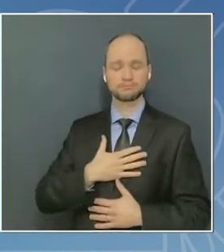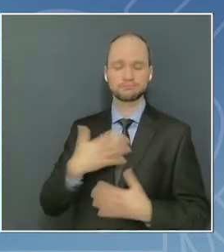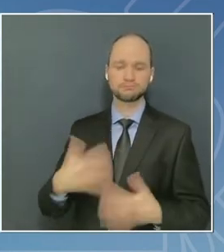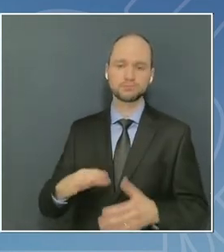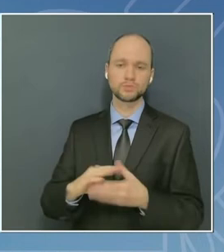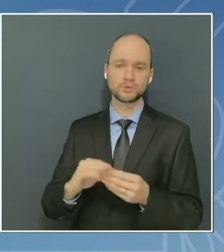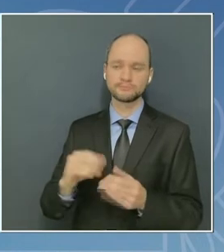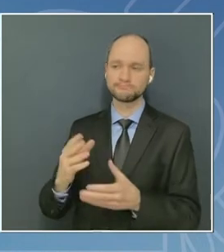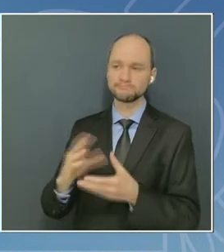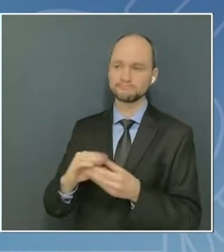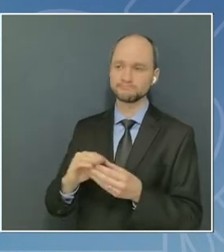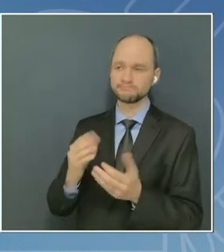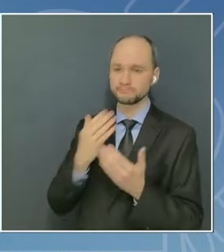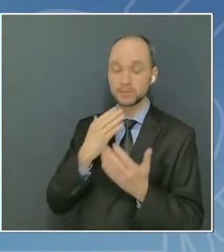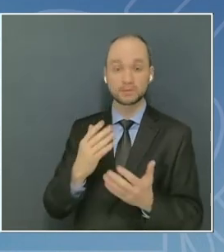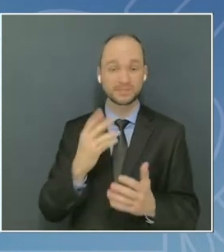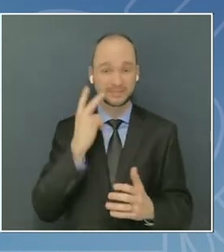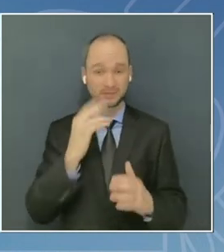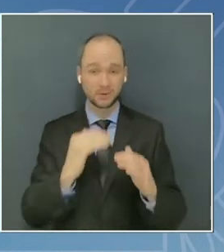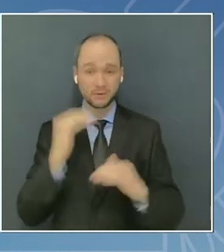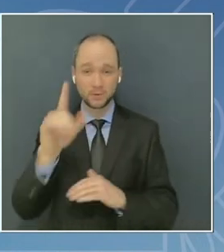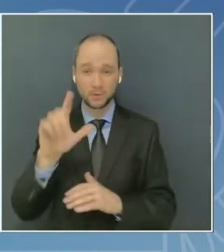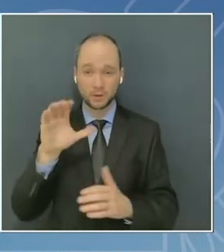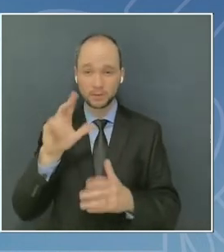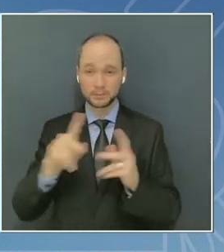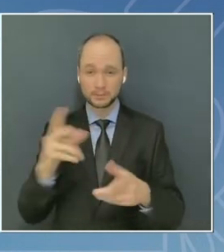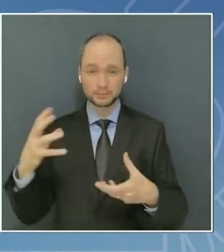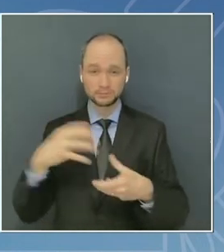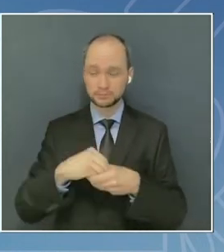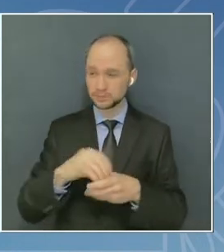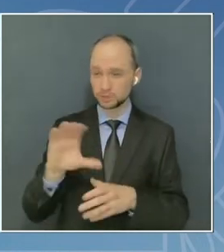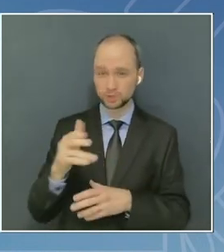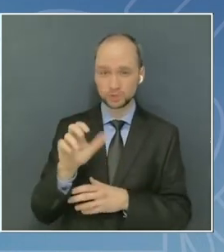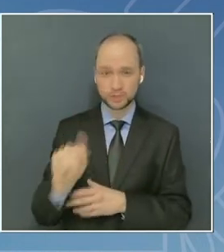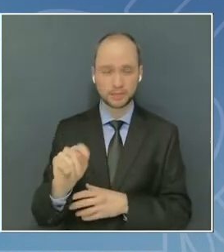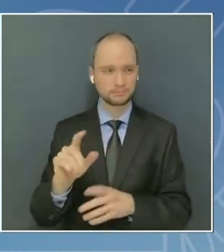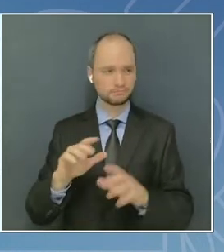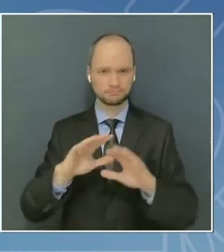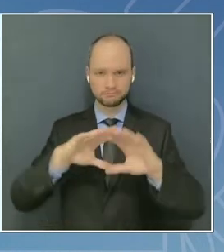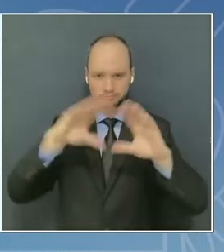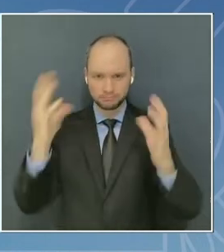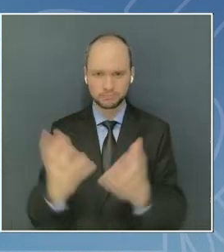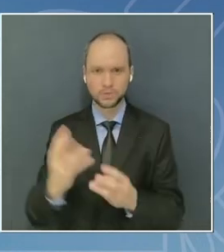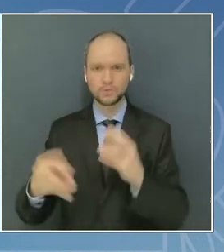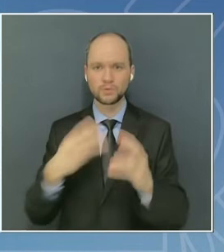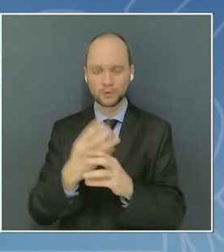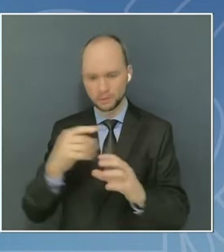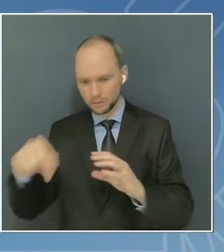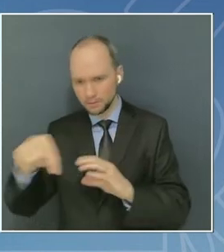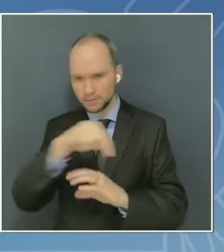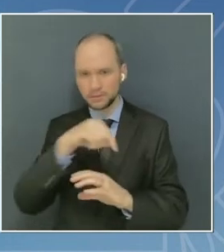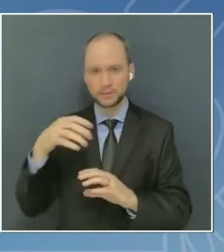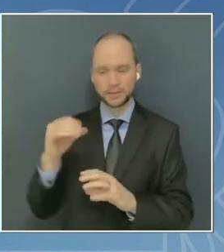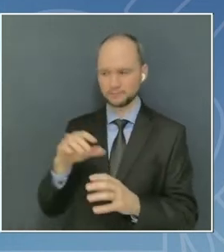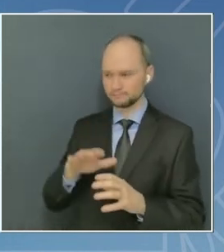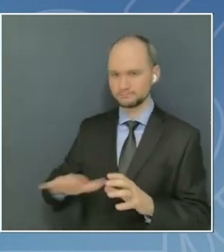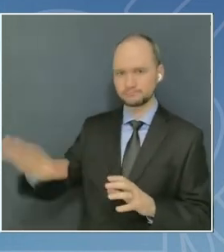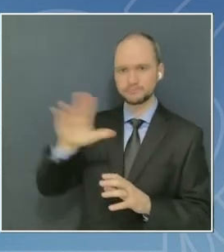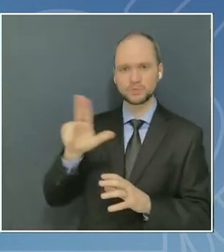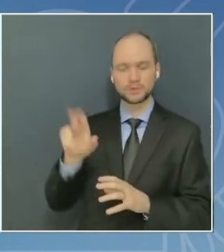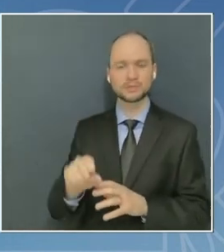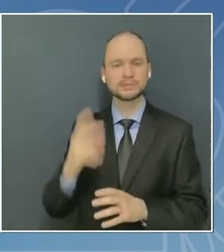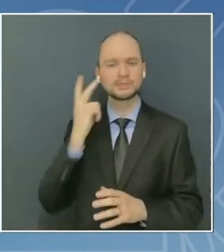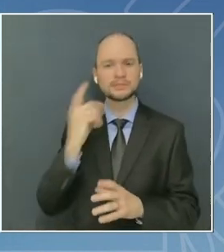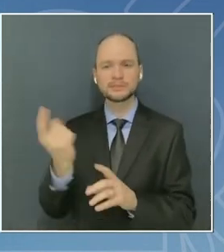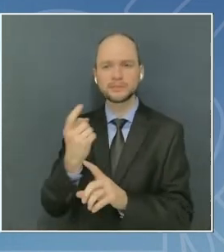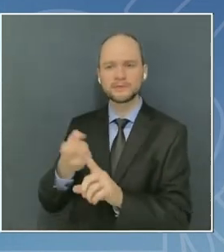We have over 100 people joining us in the chat from around the world and from the United States. We see someone joining us